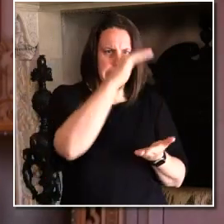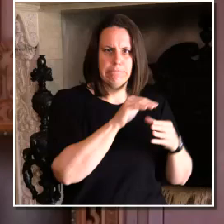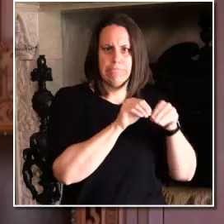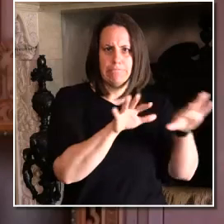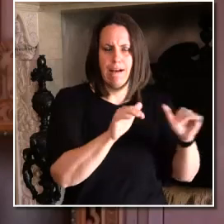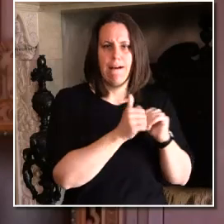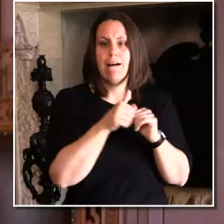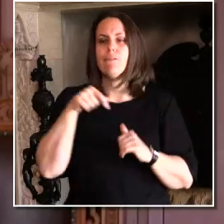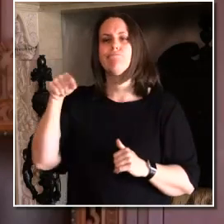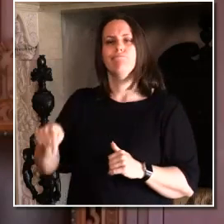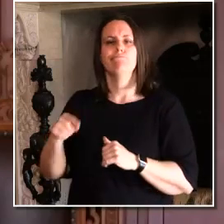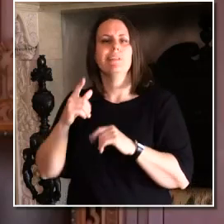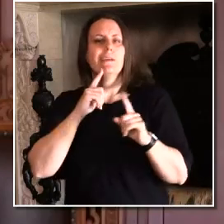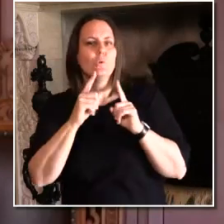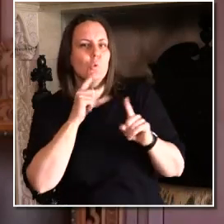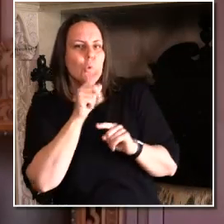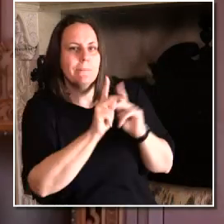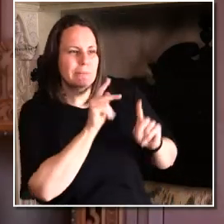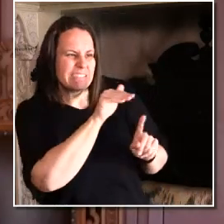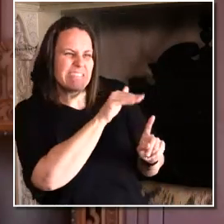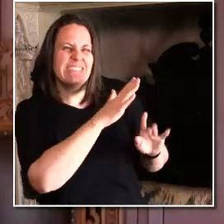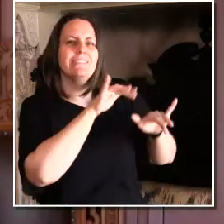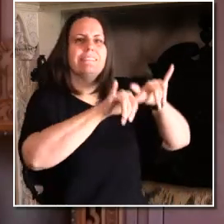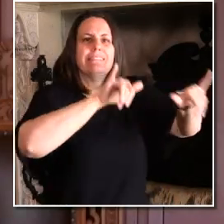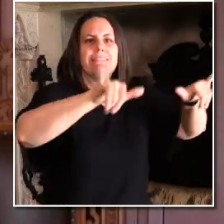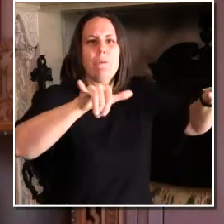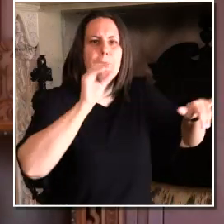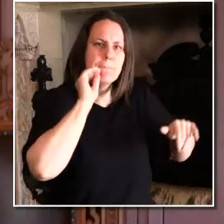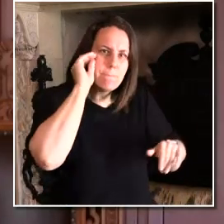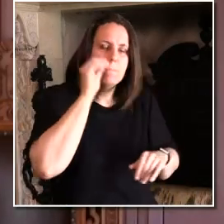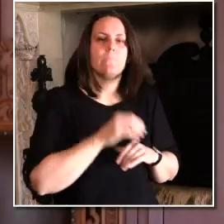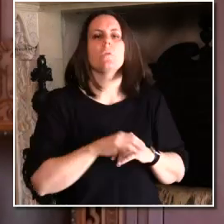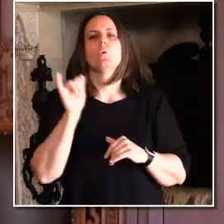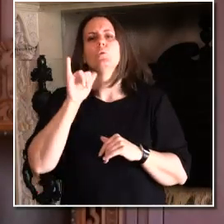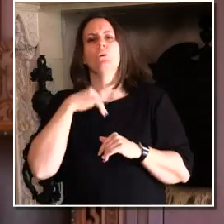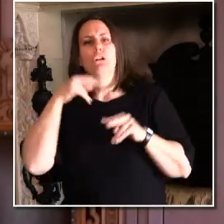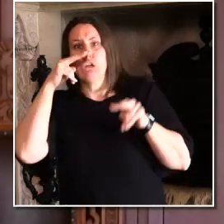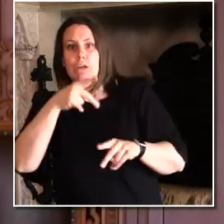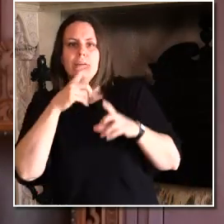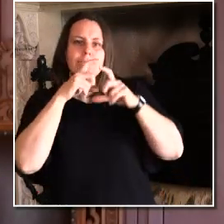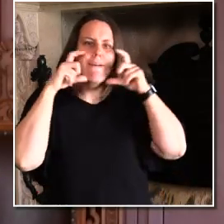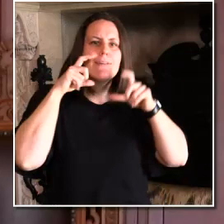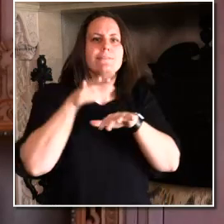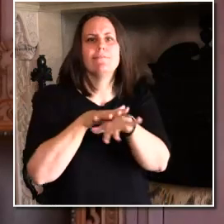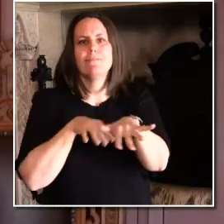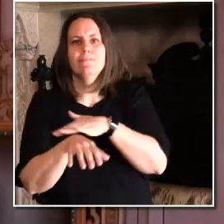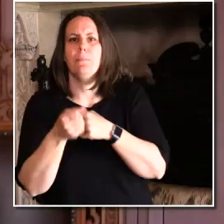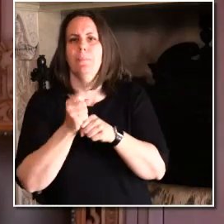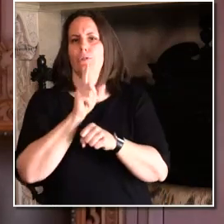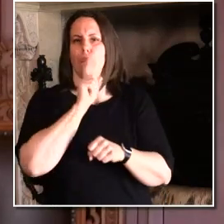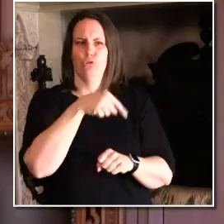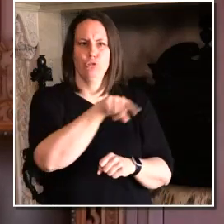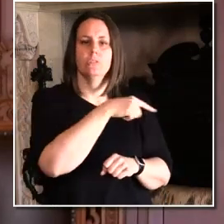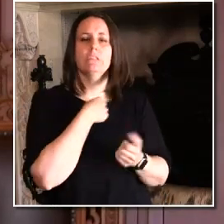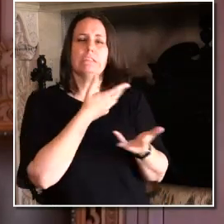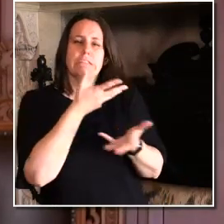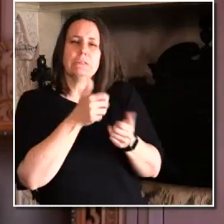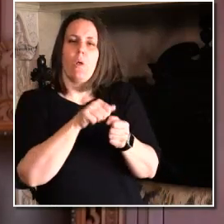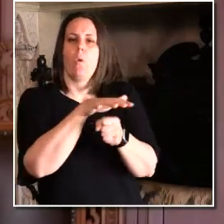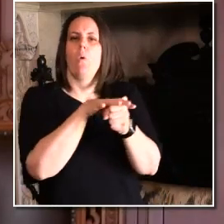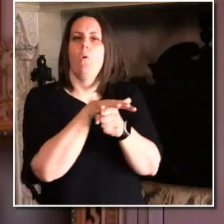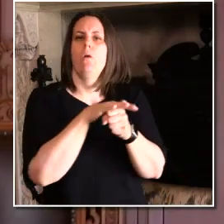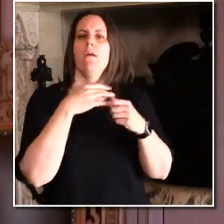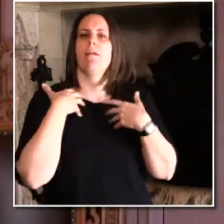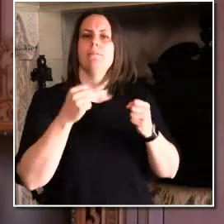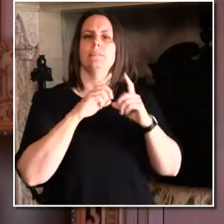outbreak, one major tool we always use is our partnership with our local health departments. We work very closely with them during